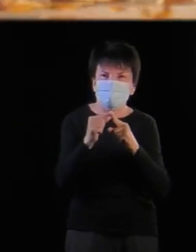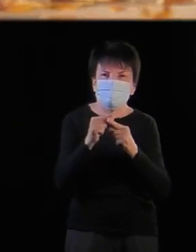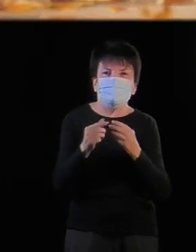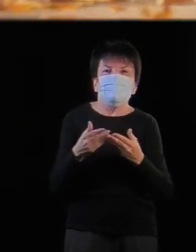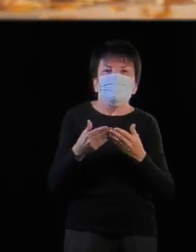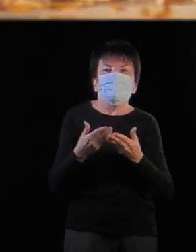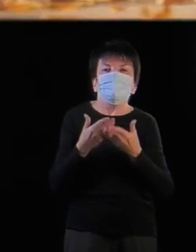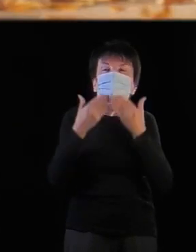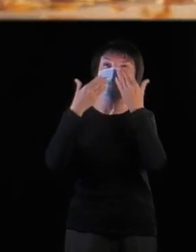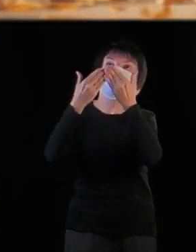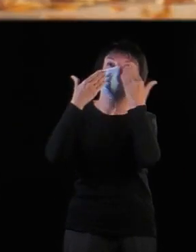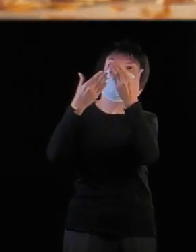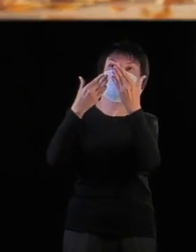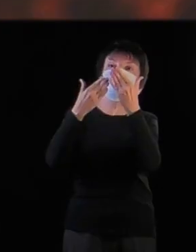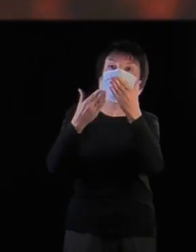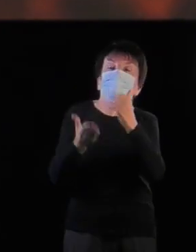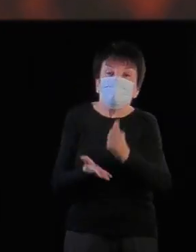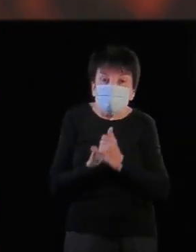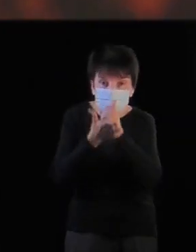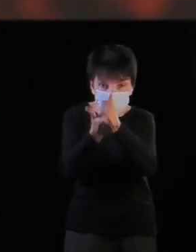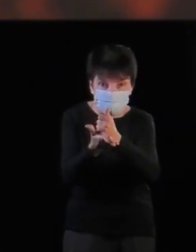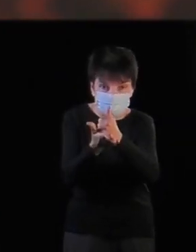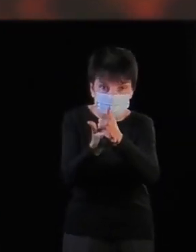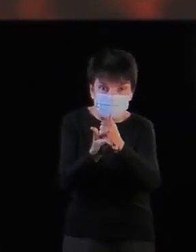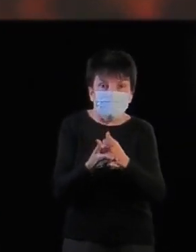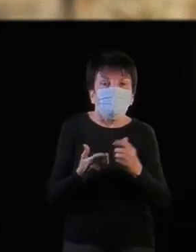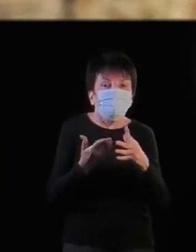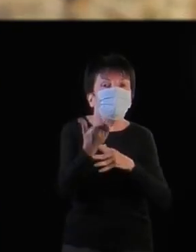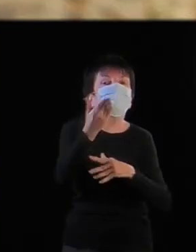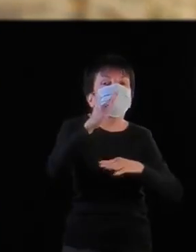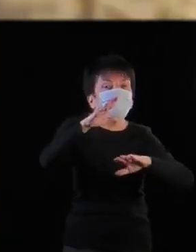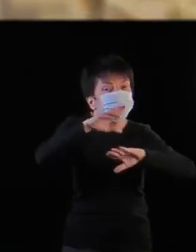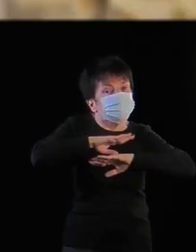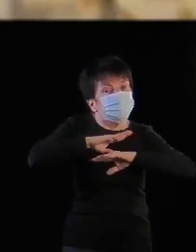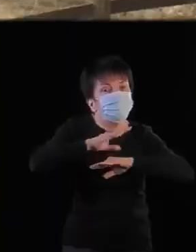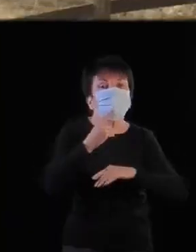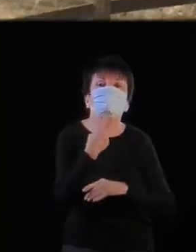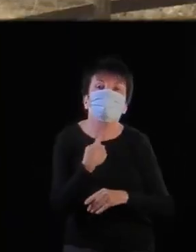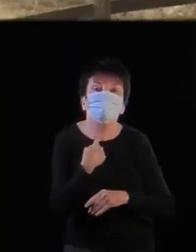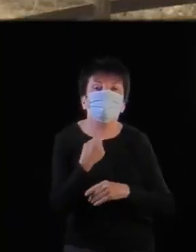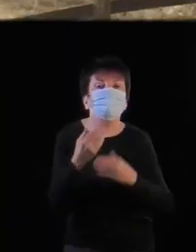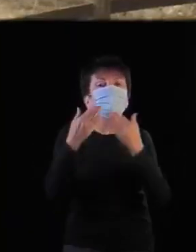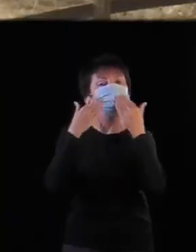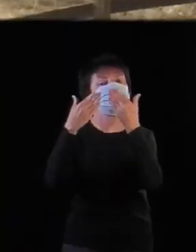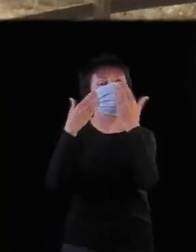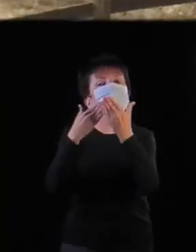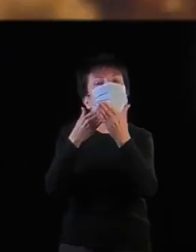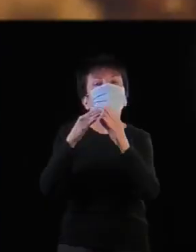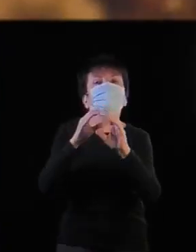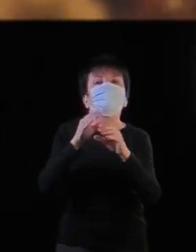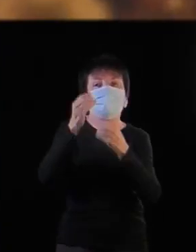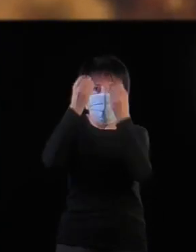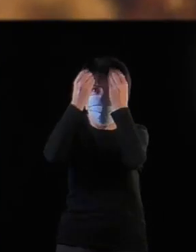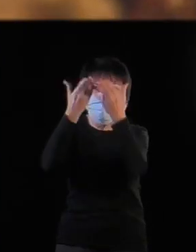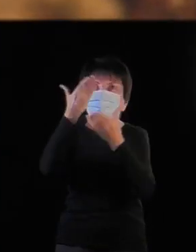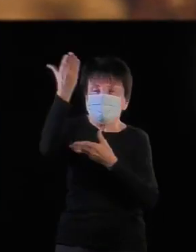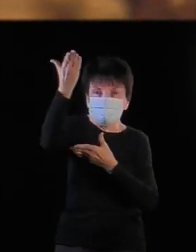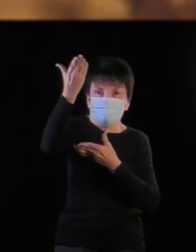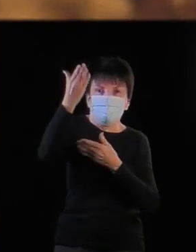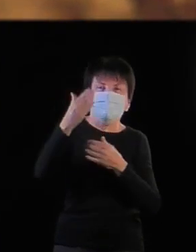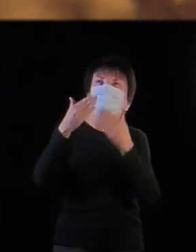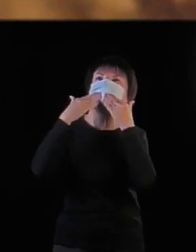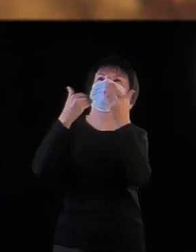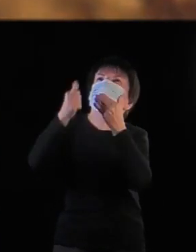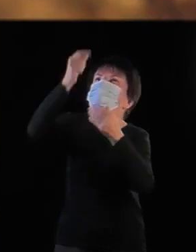hand. Give thanks by satisfying the thirsty. Give thanks by keeping his ways. I thank you,